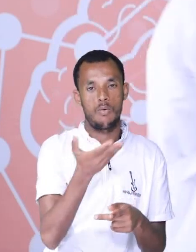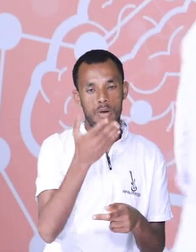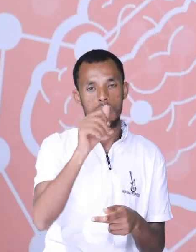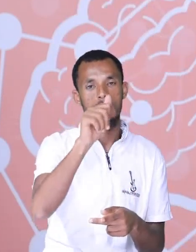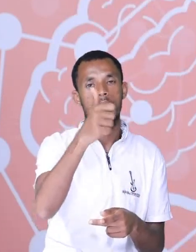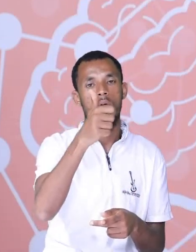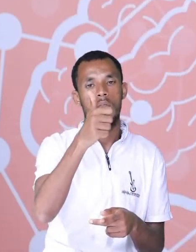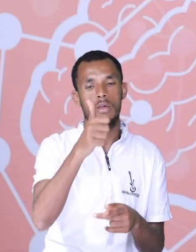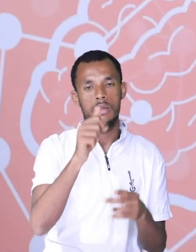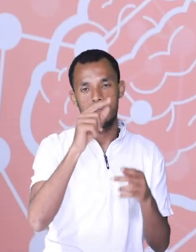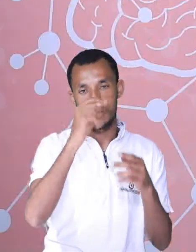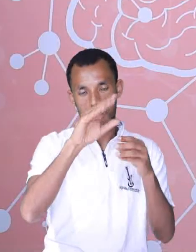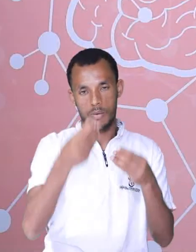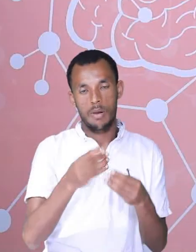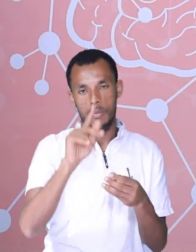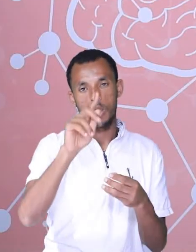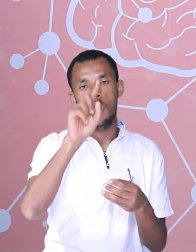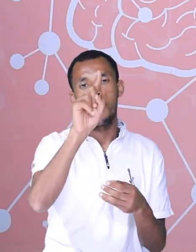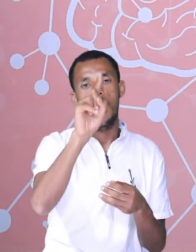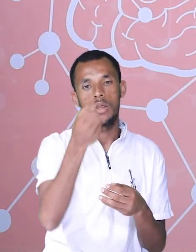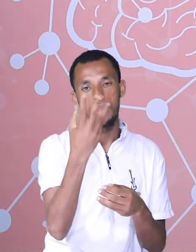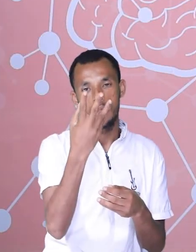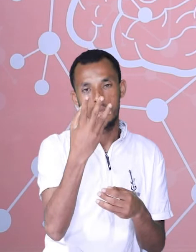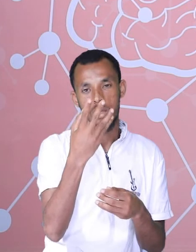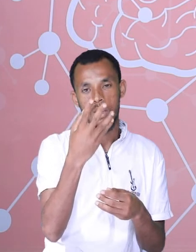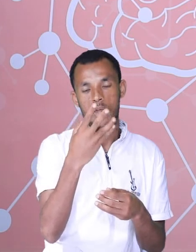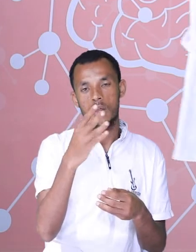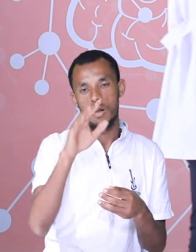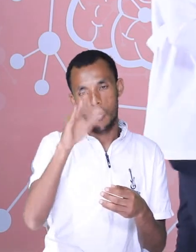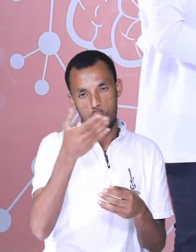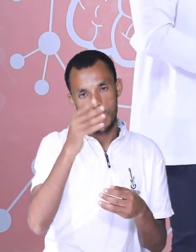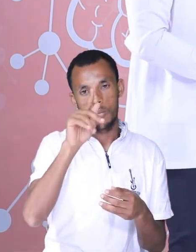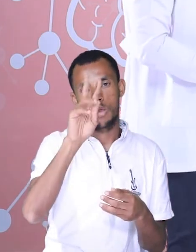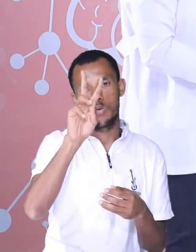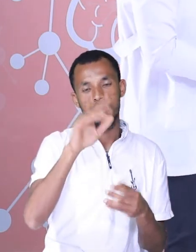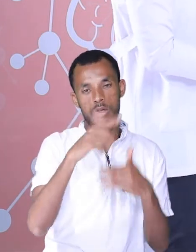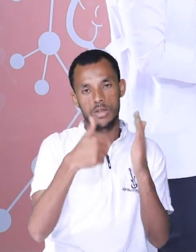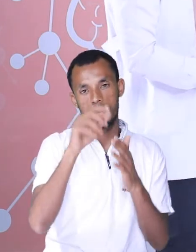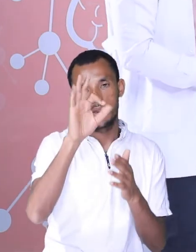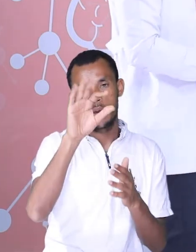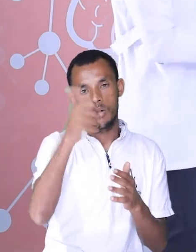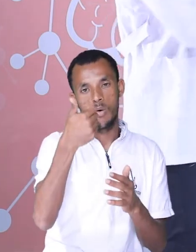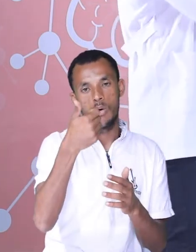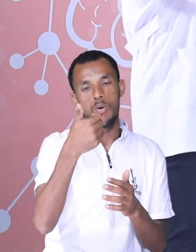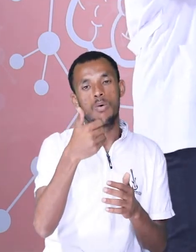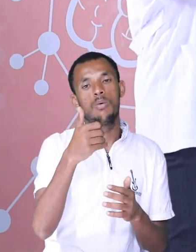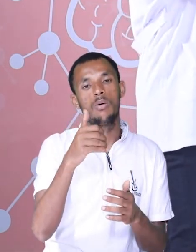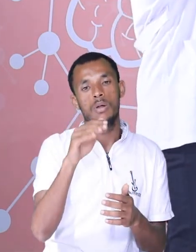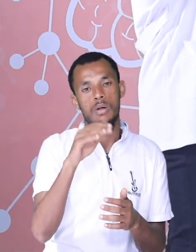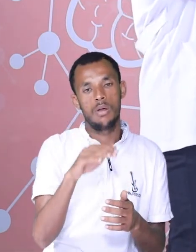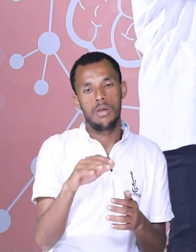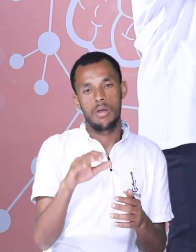That means the given is P1 over P2. So let's come to the solution. In the case of